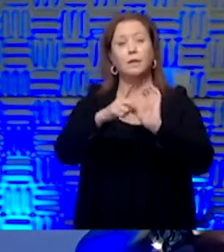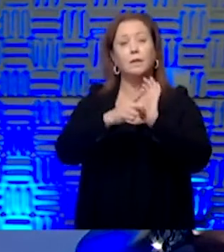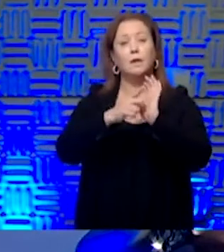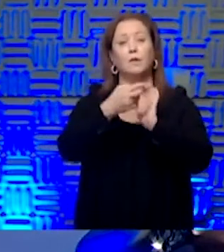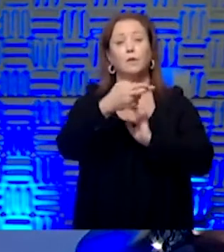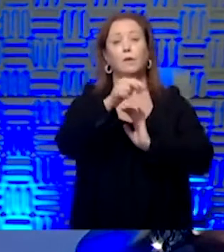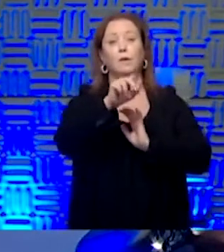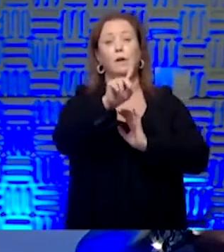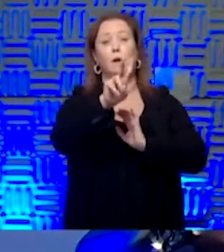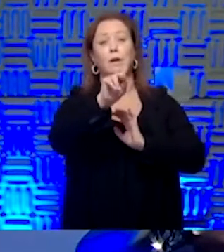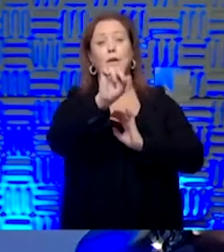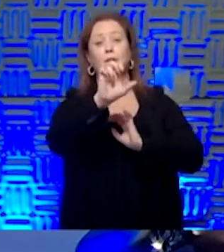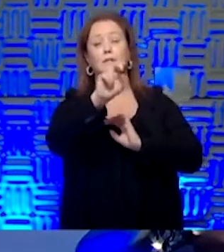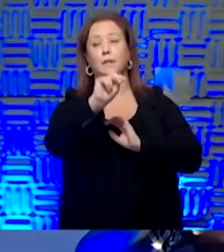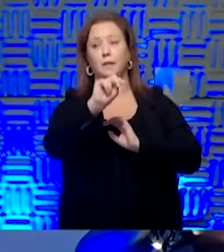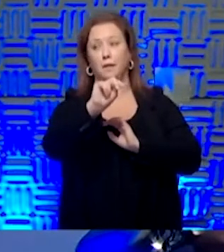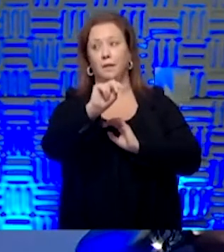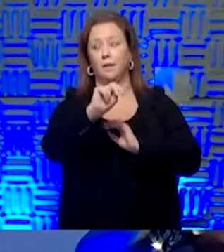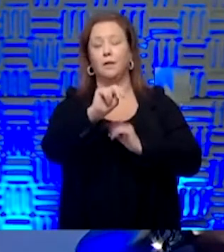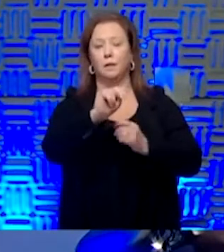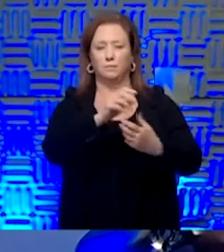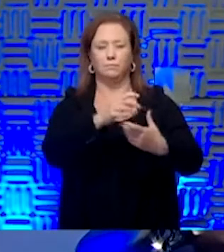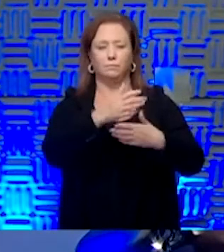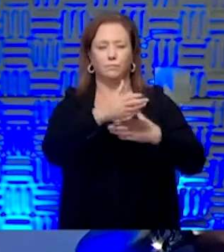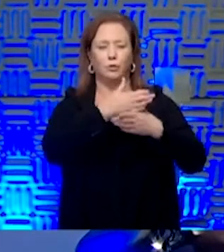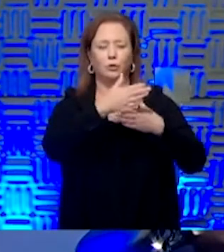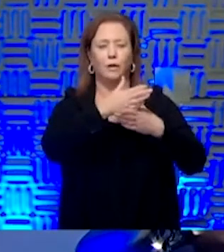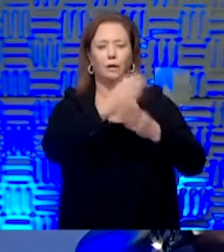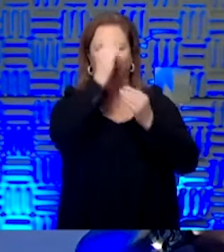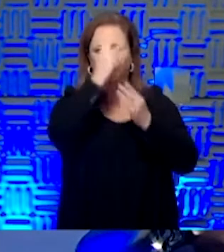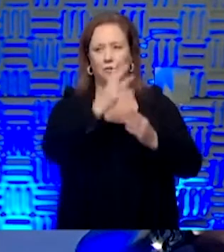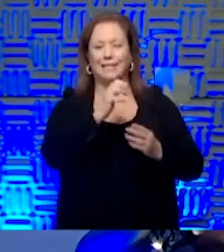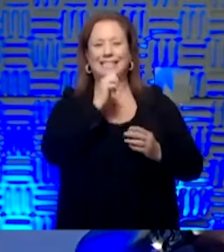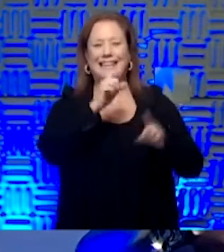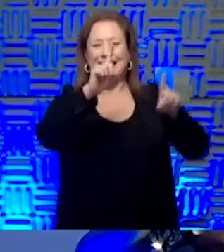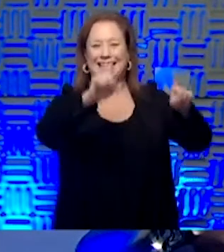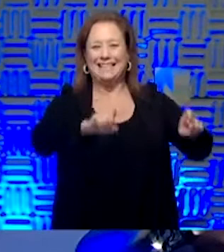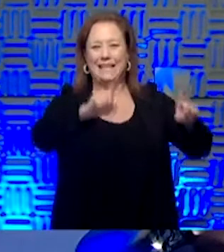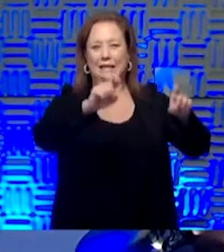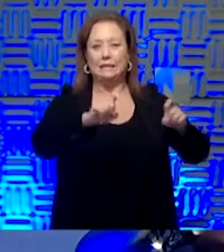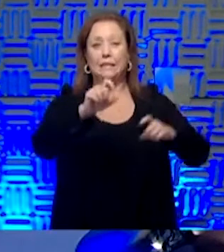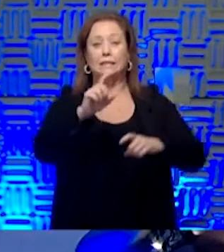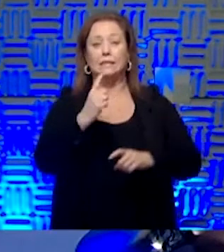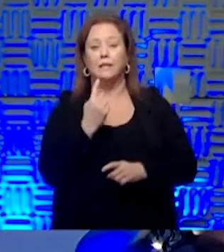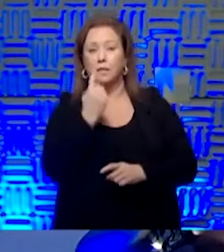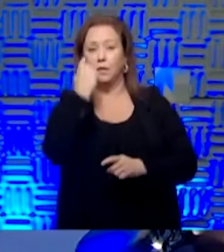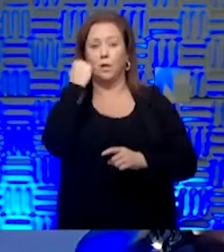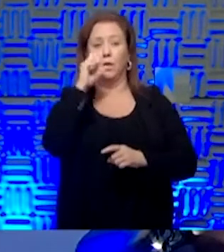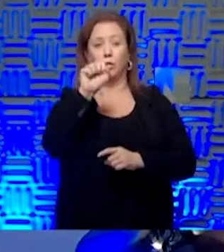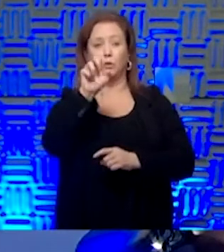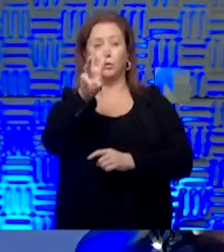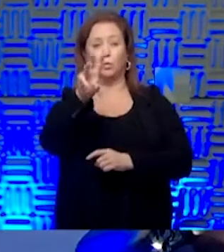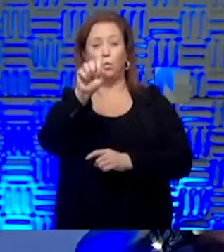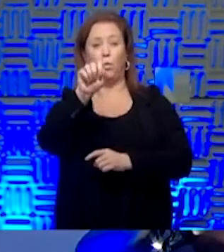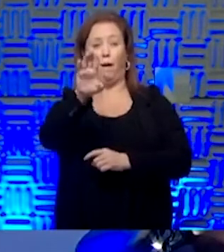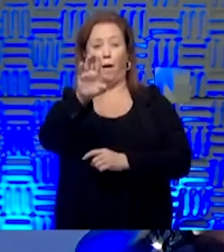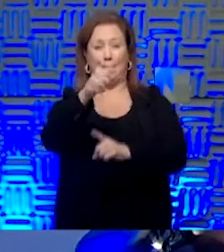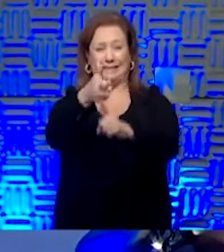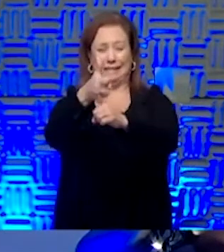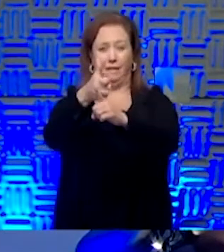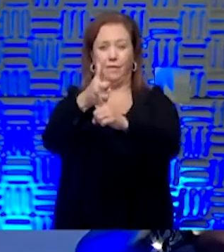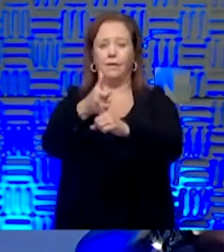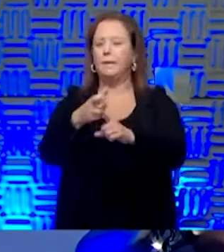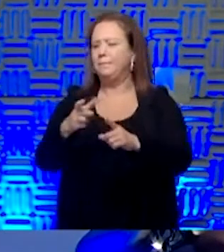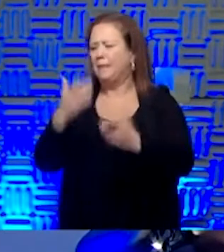and I both are going to sing from the same songbook here about it's not so much the test as it is the swab, Dana. Yeah, and I'm not sure exactly